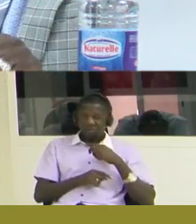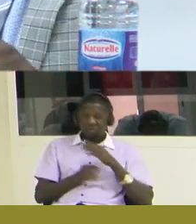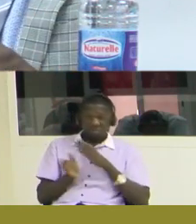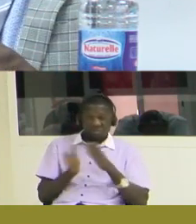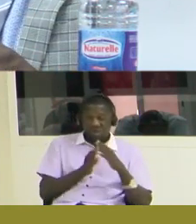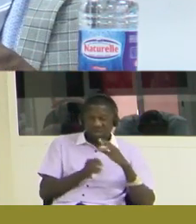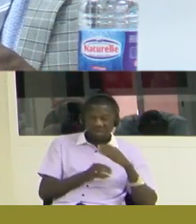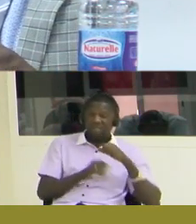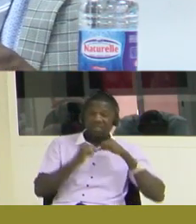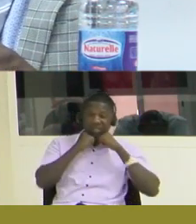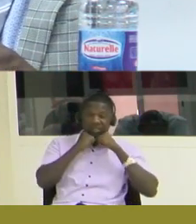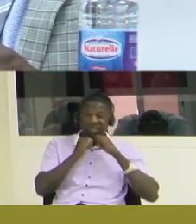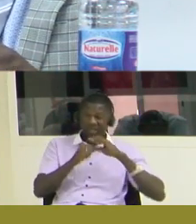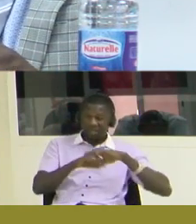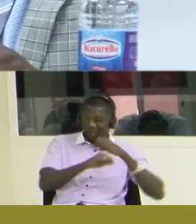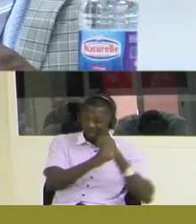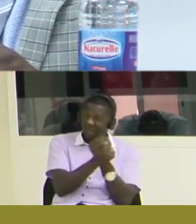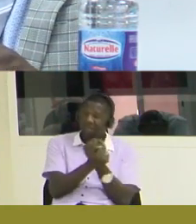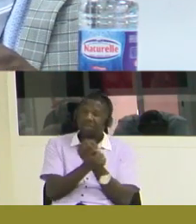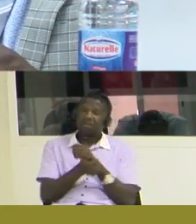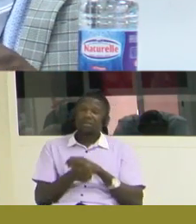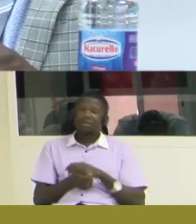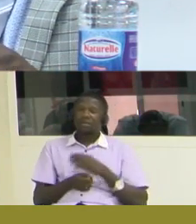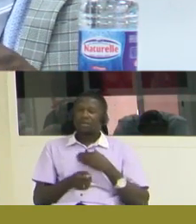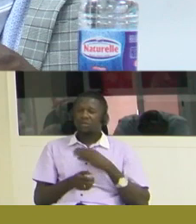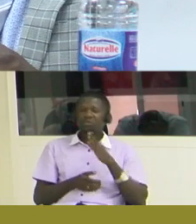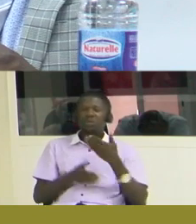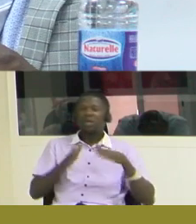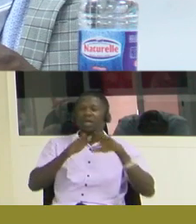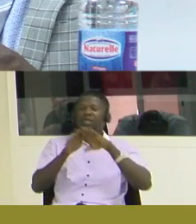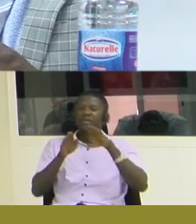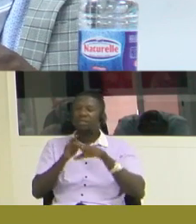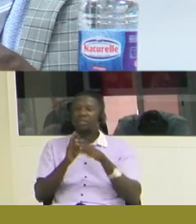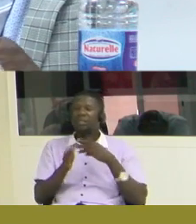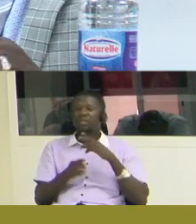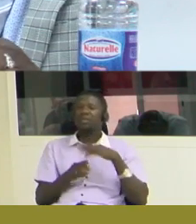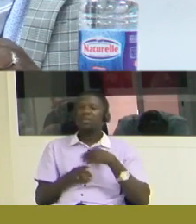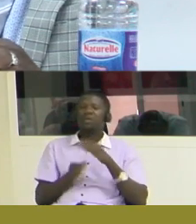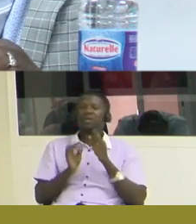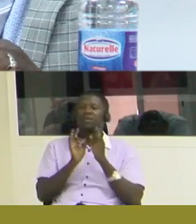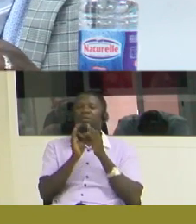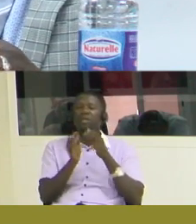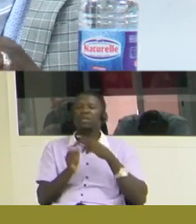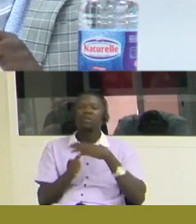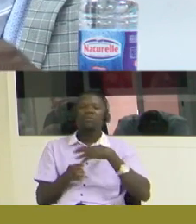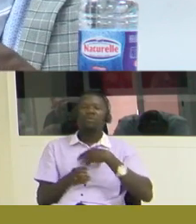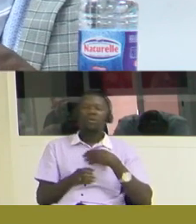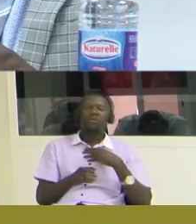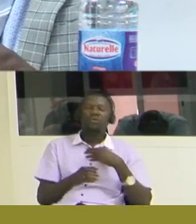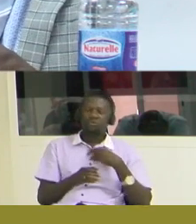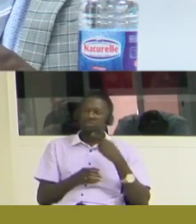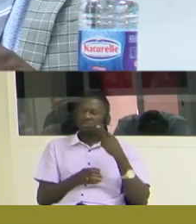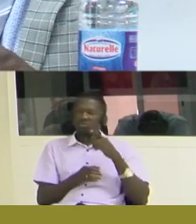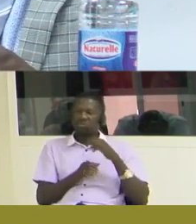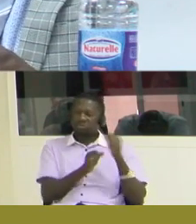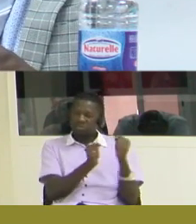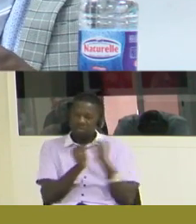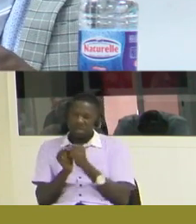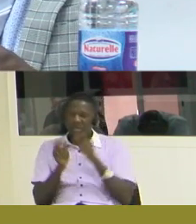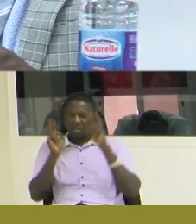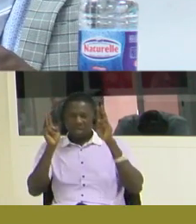basis of some frivolous accusation of a coup d'etat which was nothing more than a figment of one's imagination